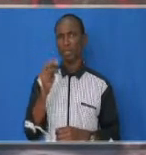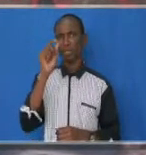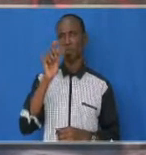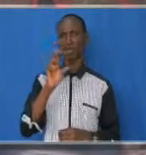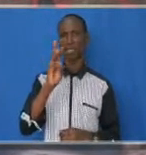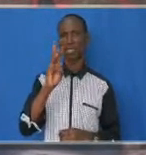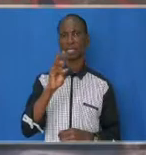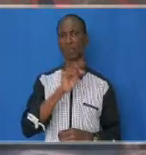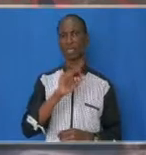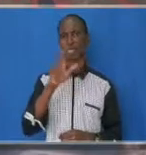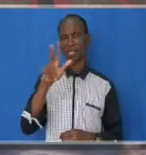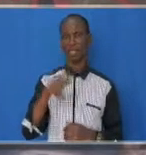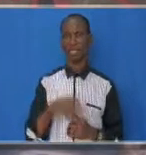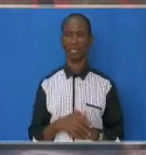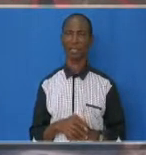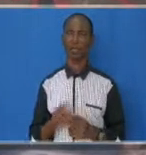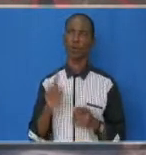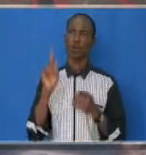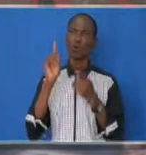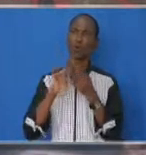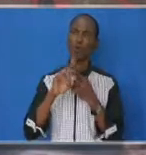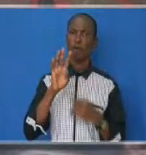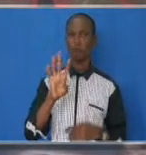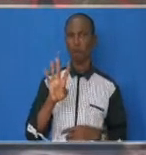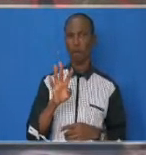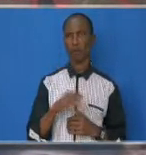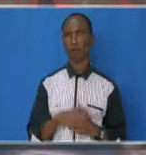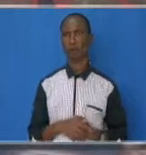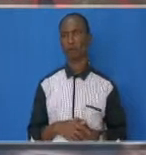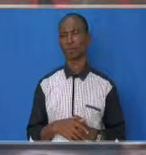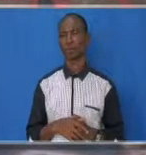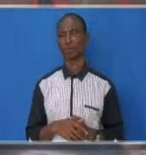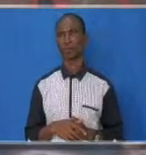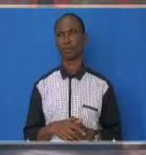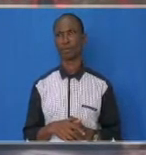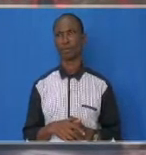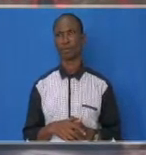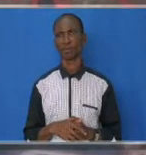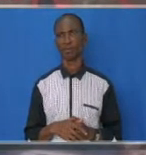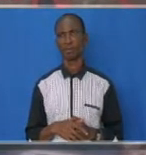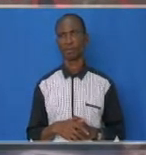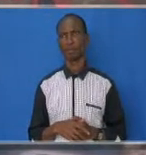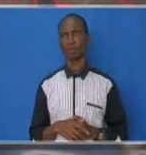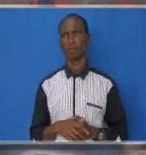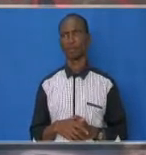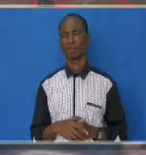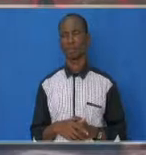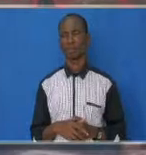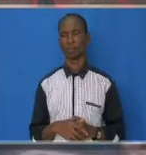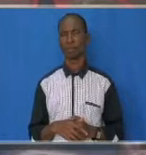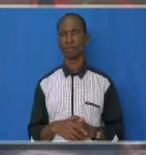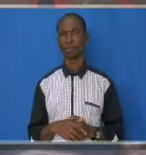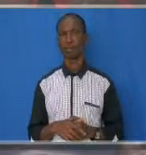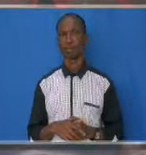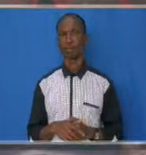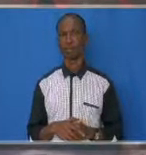mudunum any John ana Yohane asempa etimie nsa bra Jesus ne Nicodemus hia e